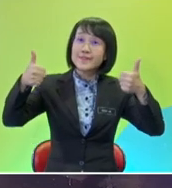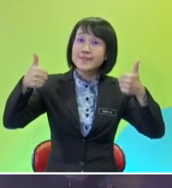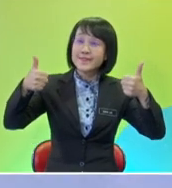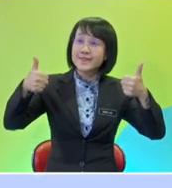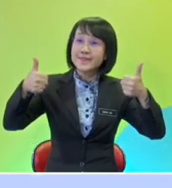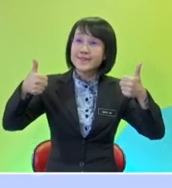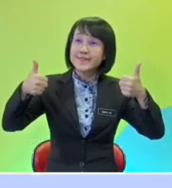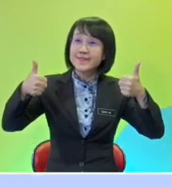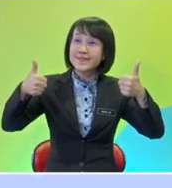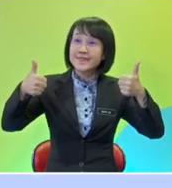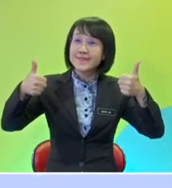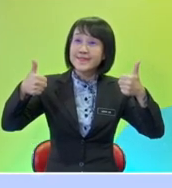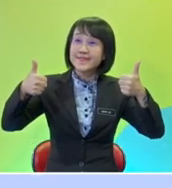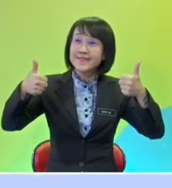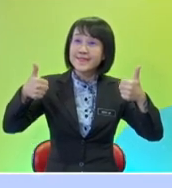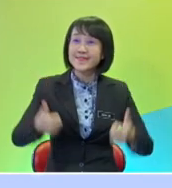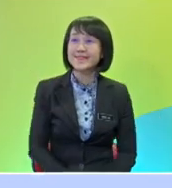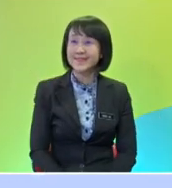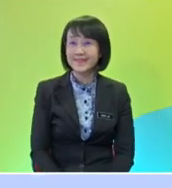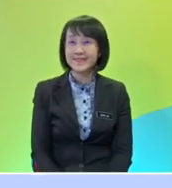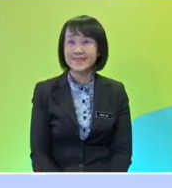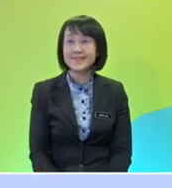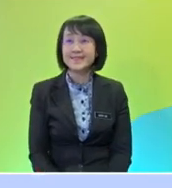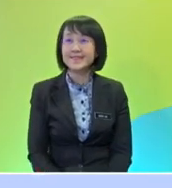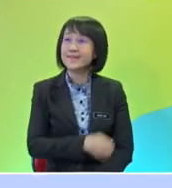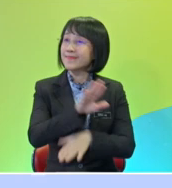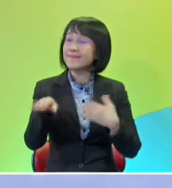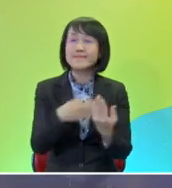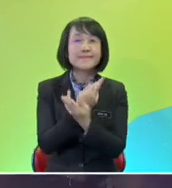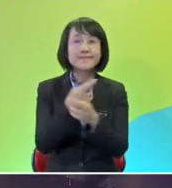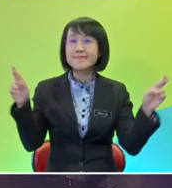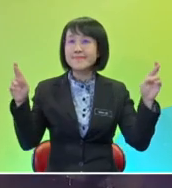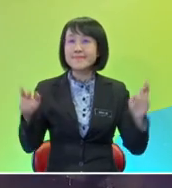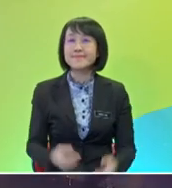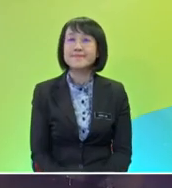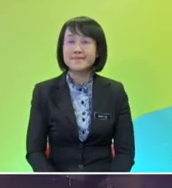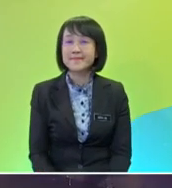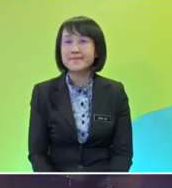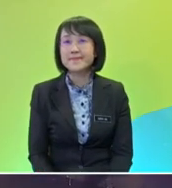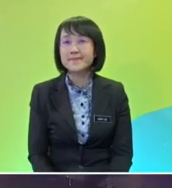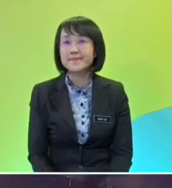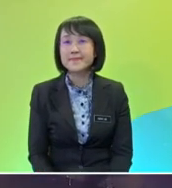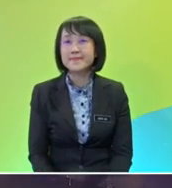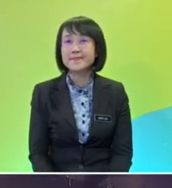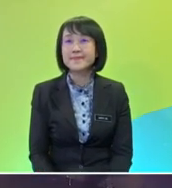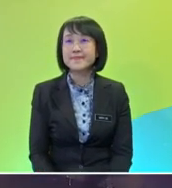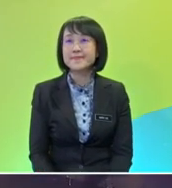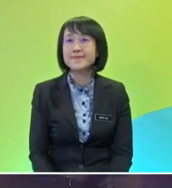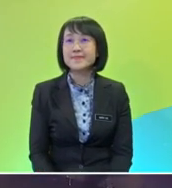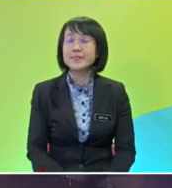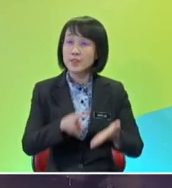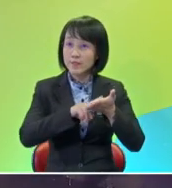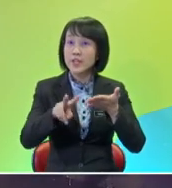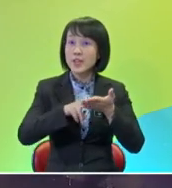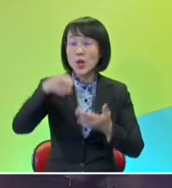thumbs up? Okay, that's great. Now everyone's ready, teacher. Okay, let's read the